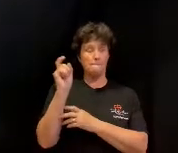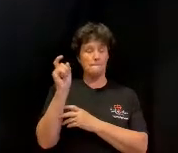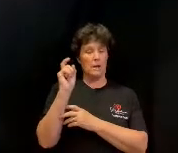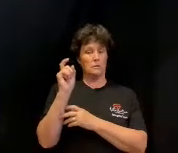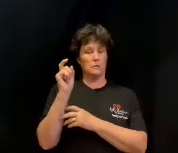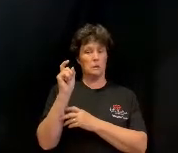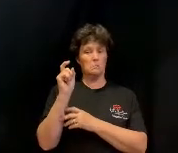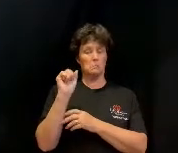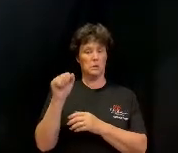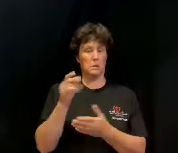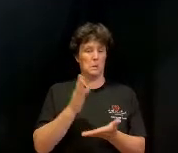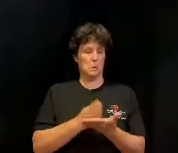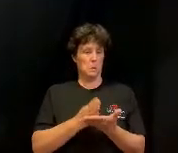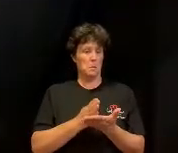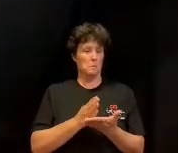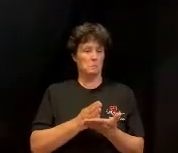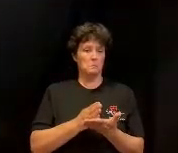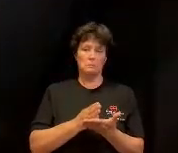them.